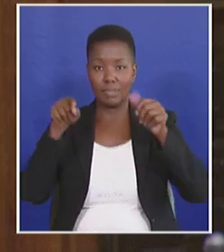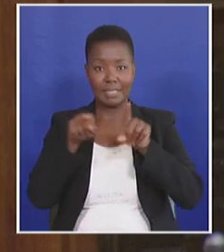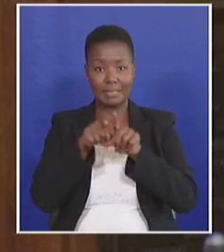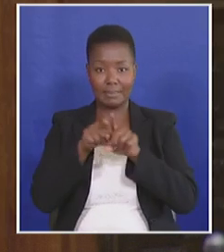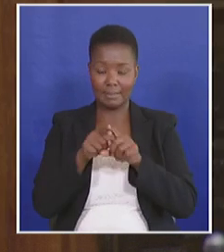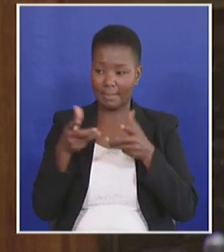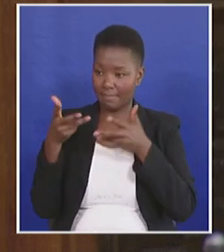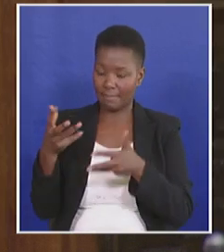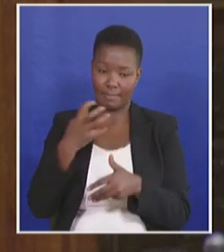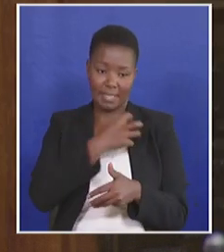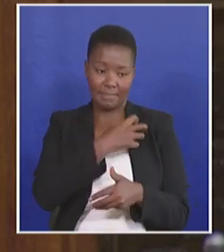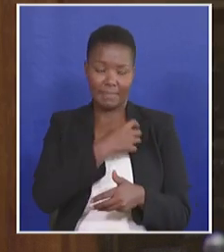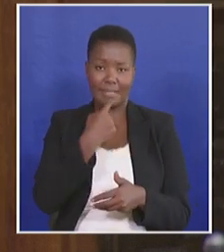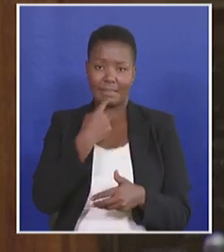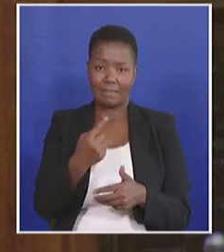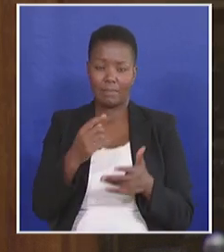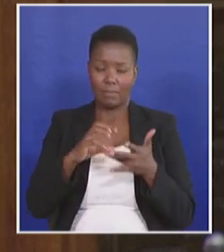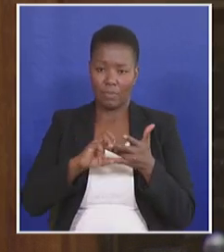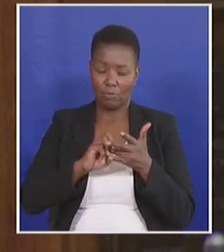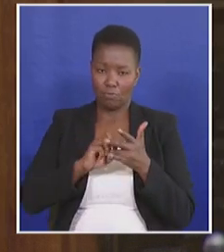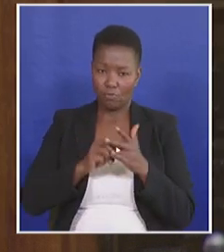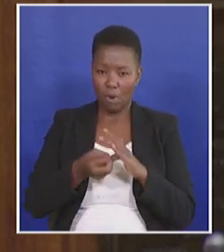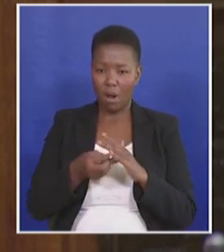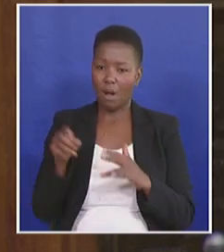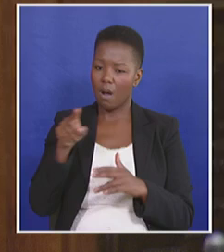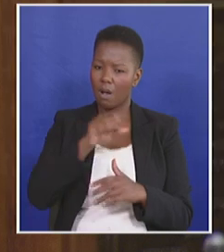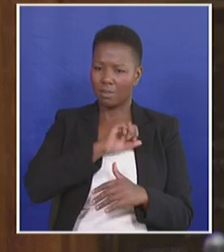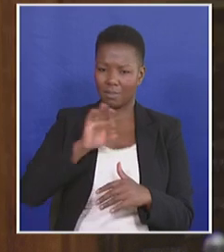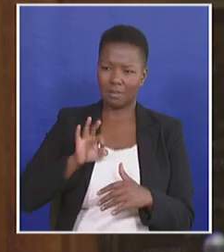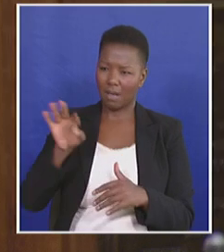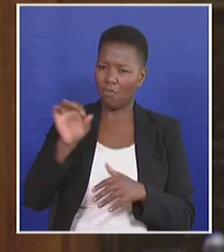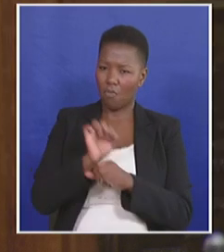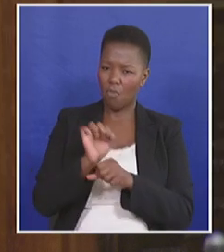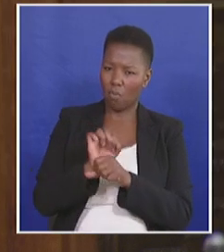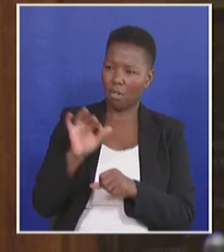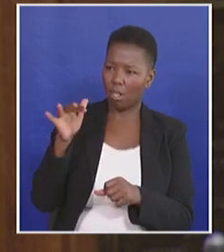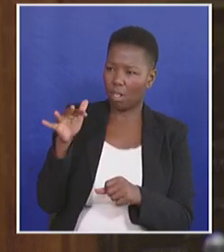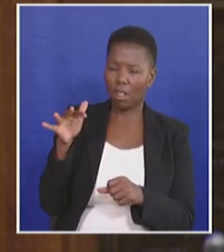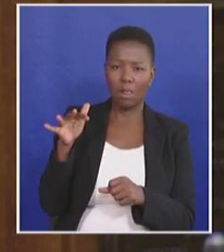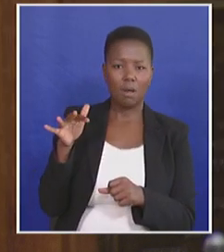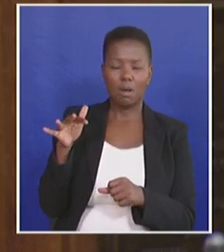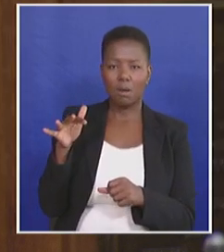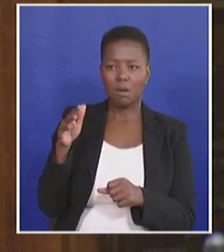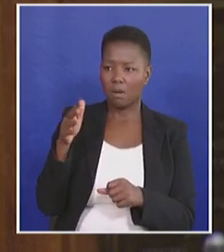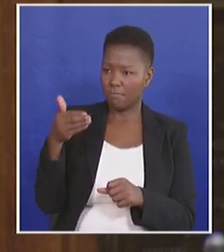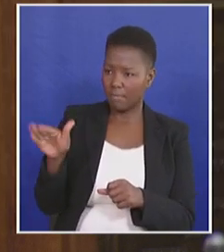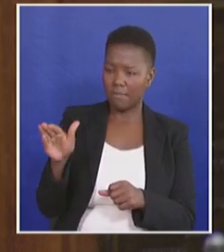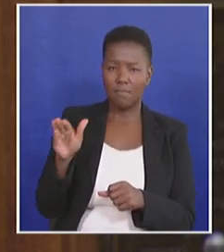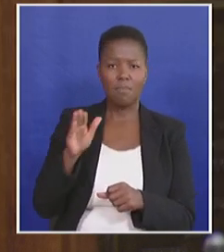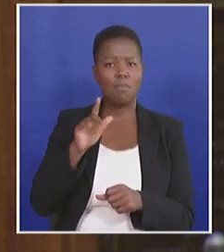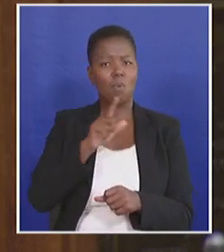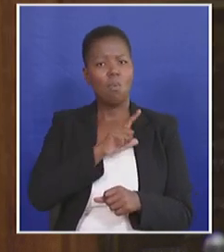say to ridding the SAPS from unfit members, why then was Lieutenant General Mondli Zuma appointed as the